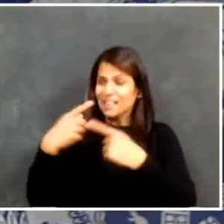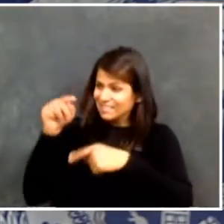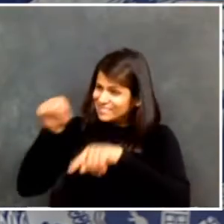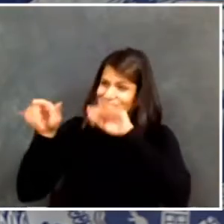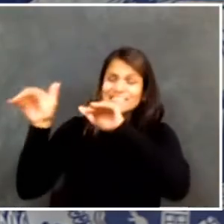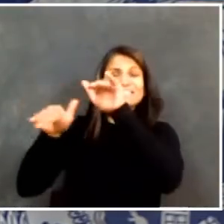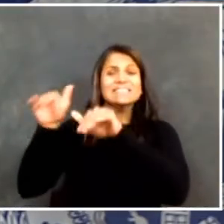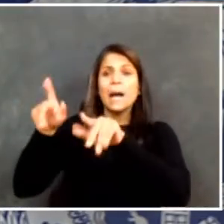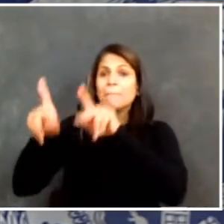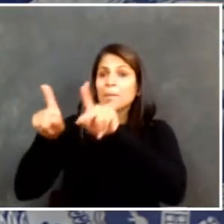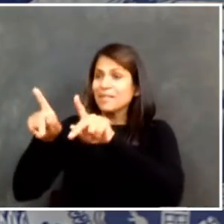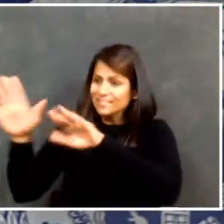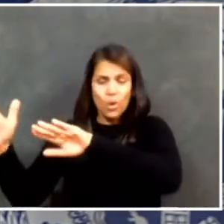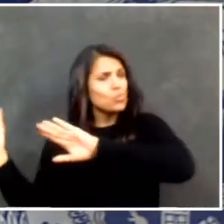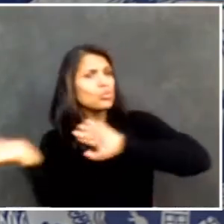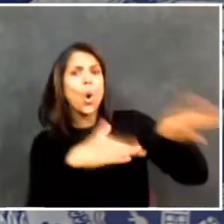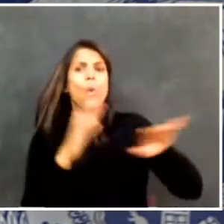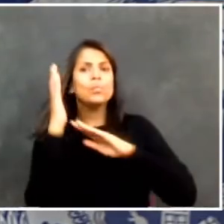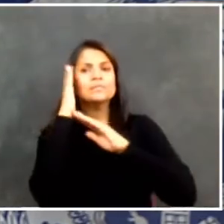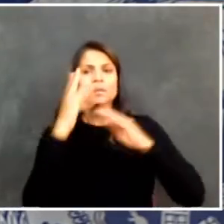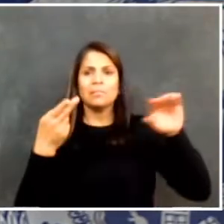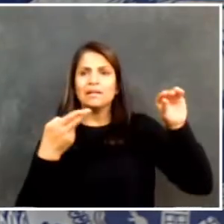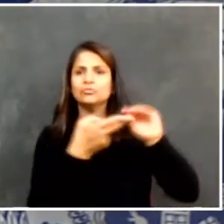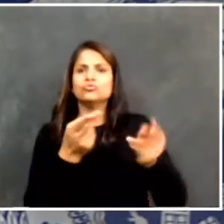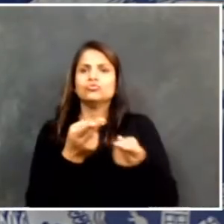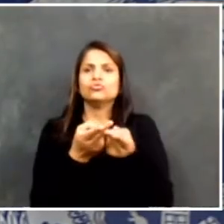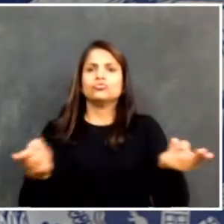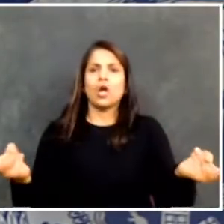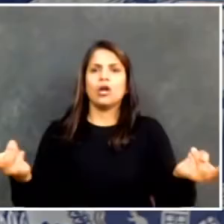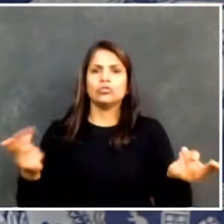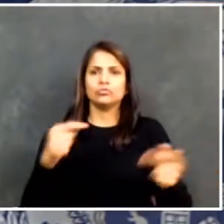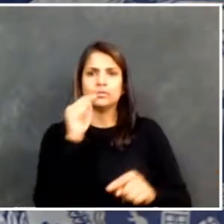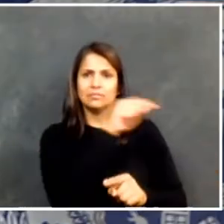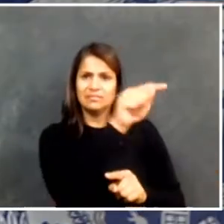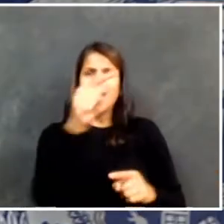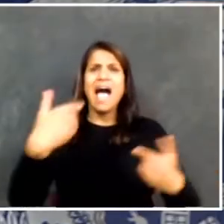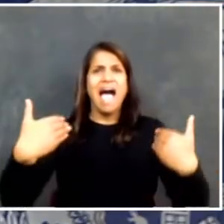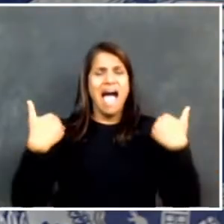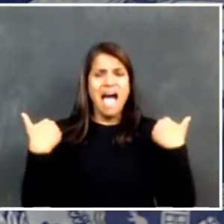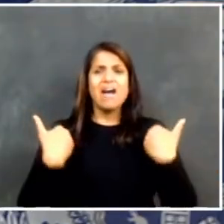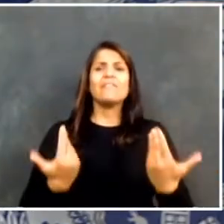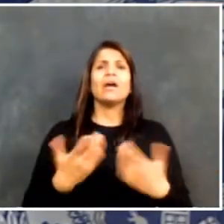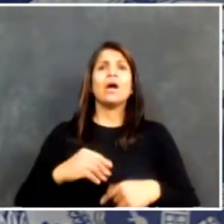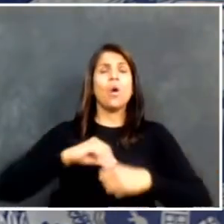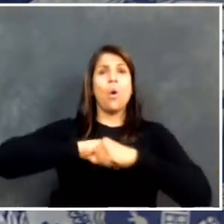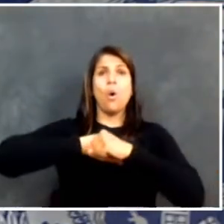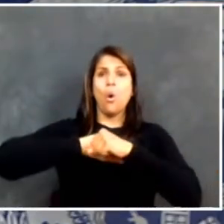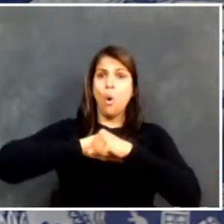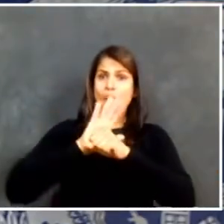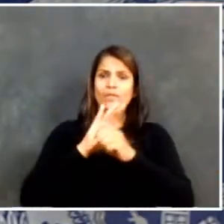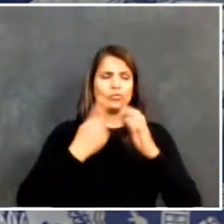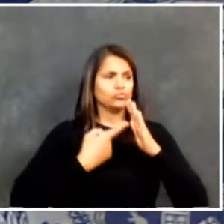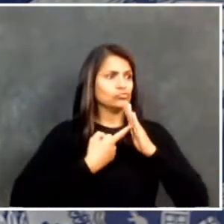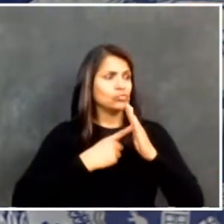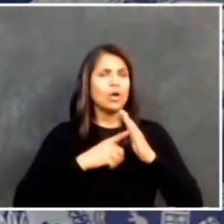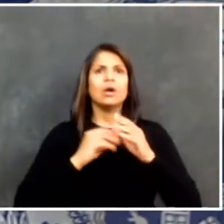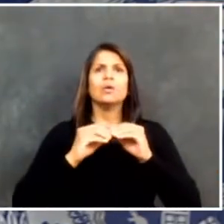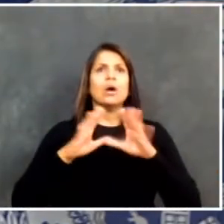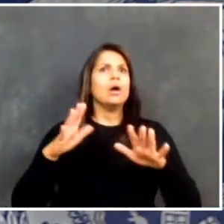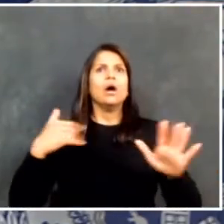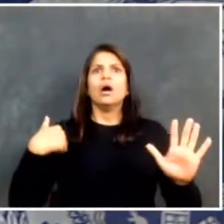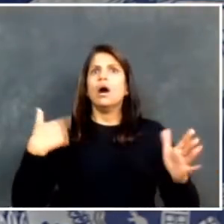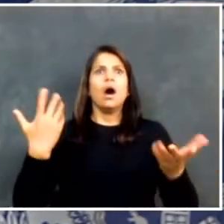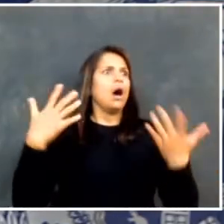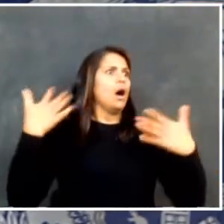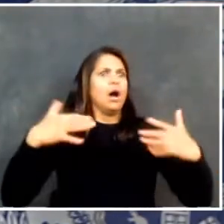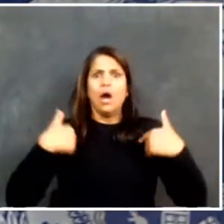incidence of the coronavirus among them, thank God. But we are trying to get people to come in this crisis more than ever, to say it's not safe to be on